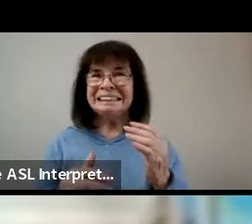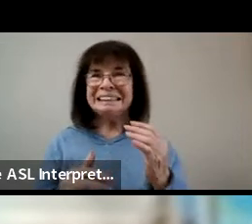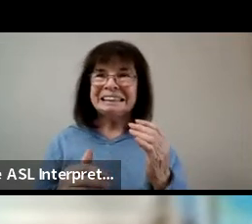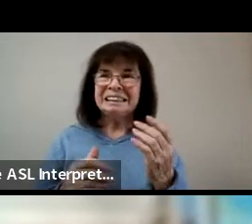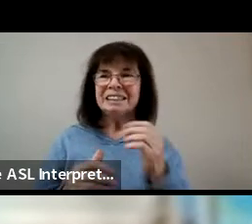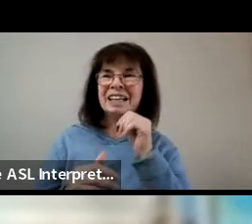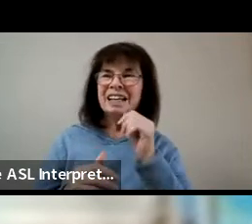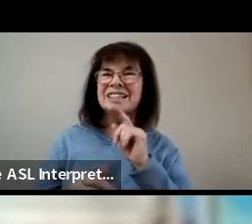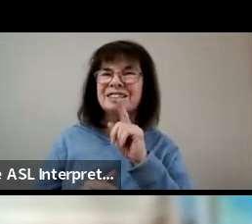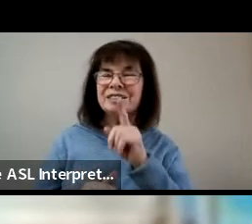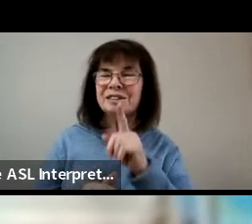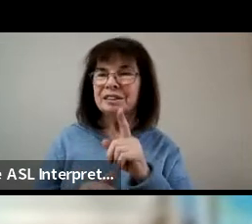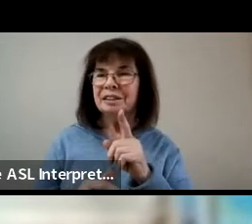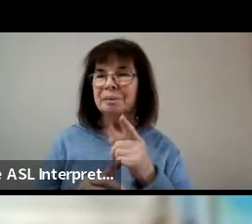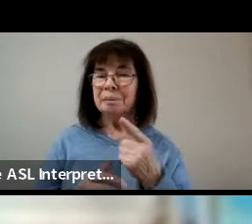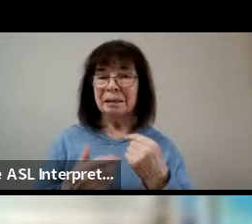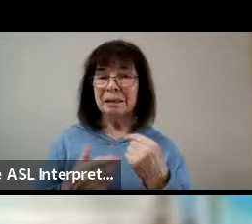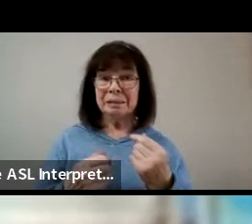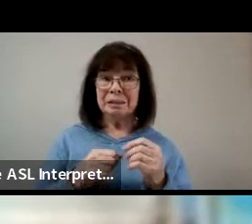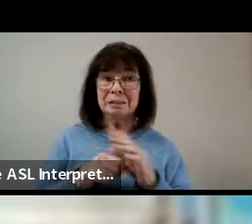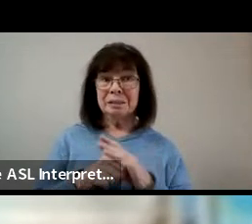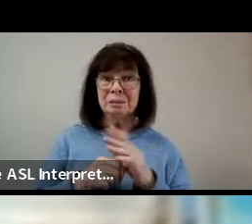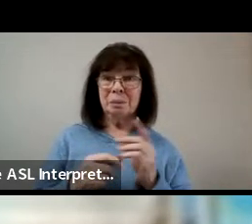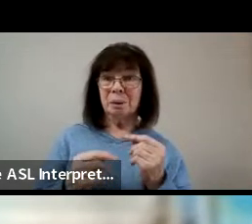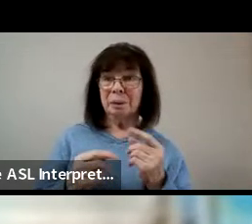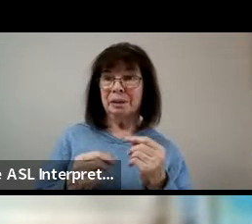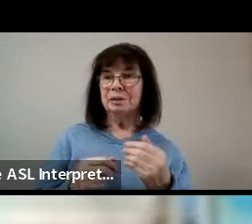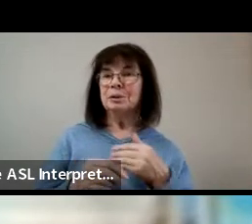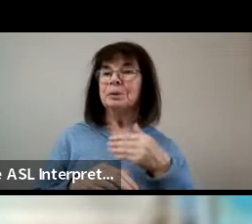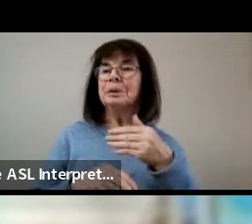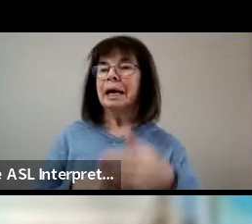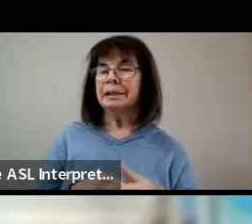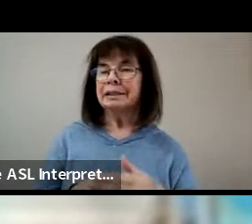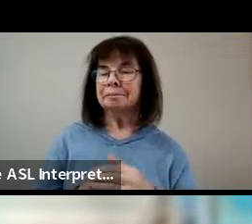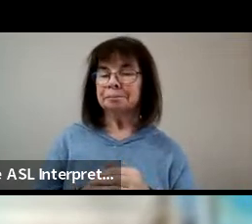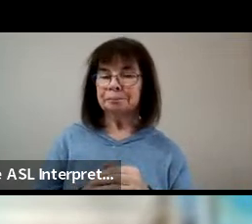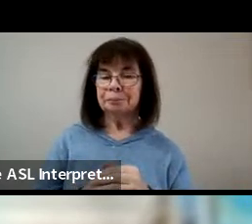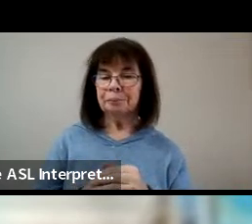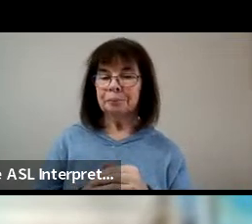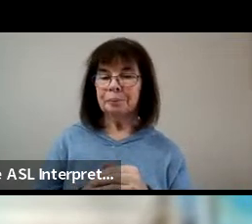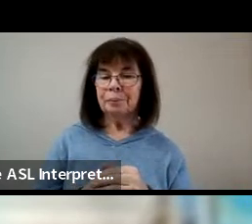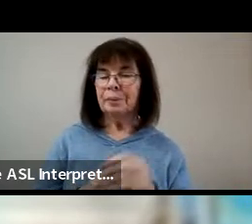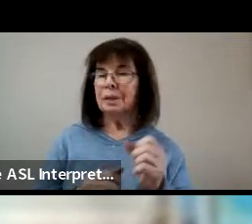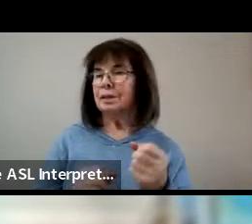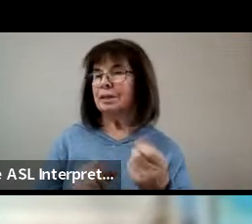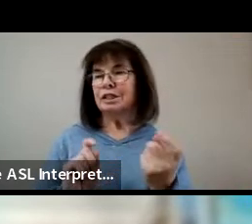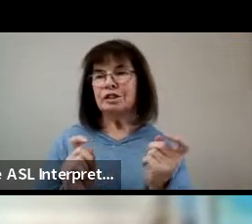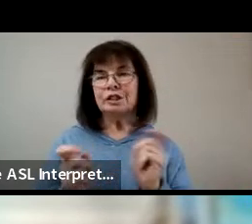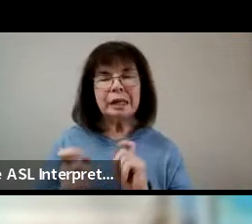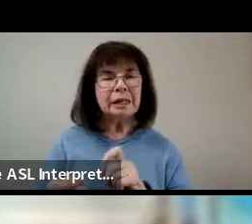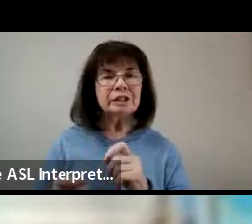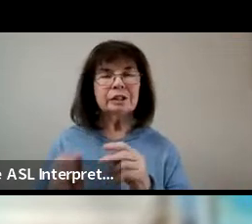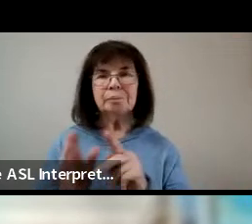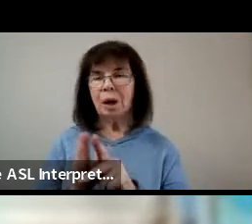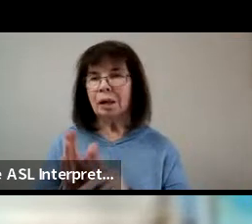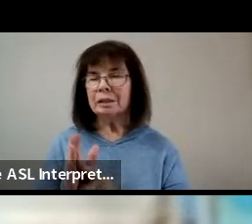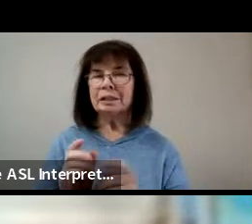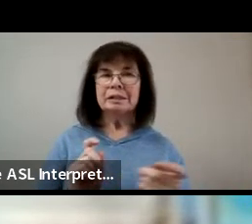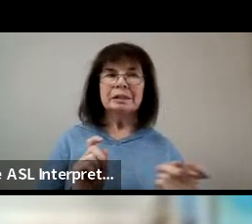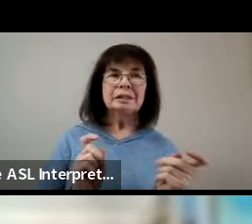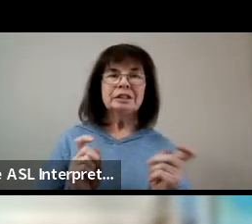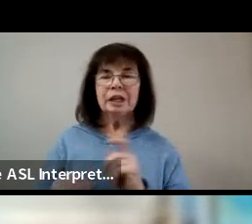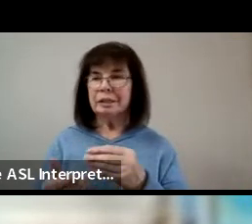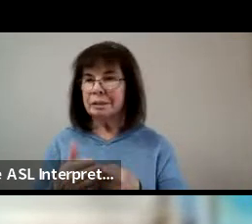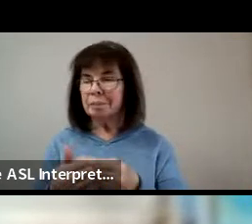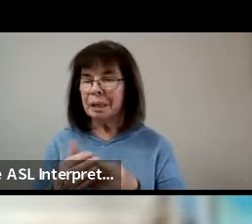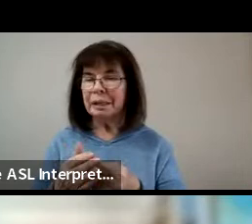about what COVID's going to do next, but about all these other shifting policies, shifting funding, shifting